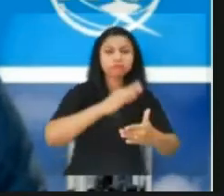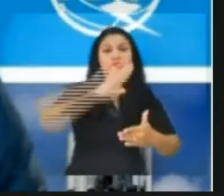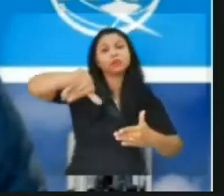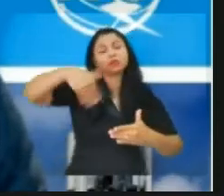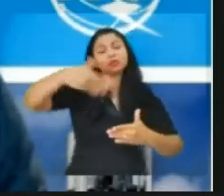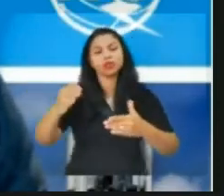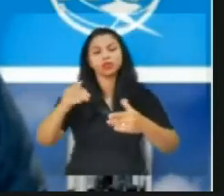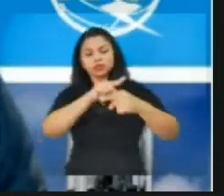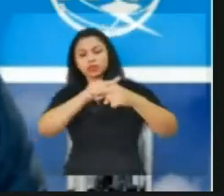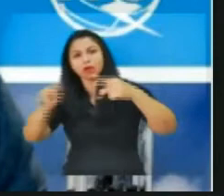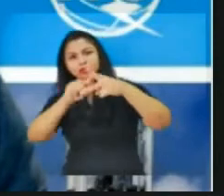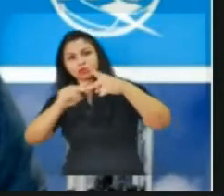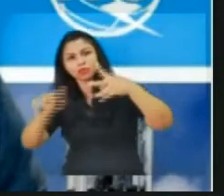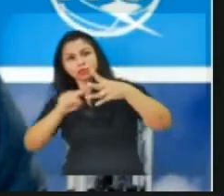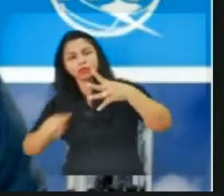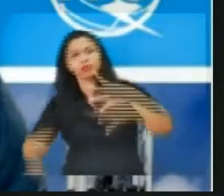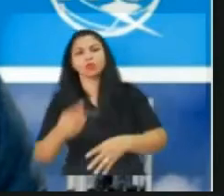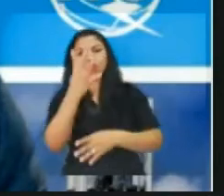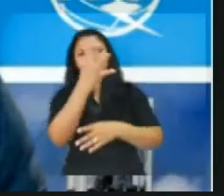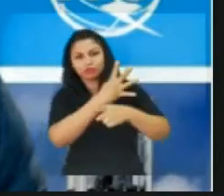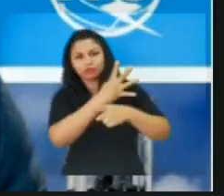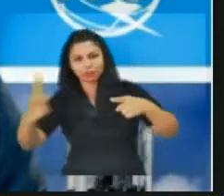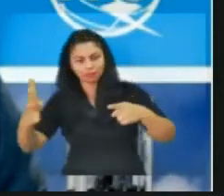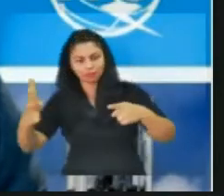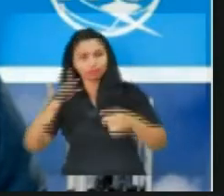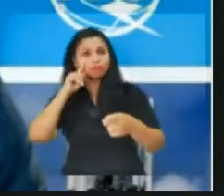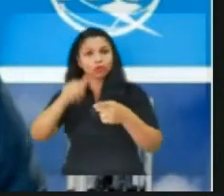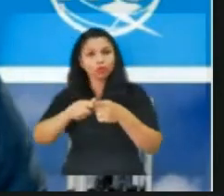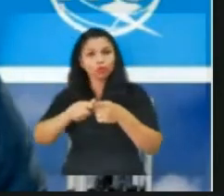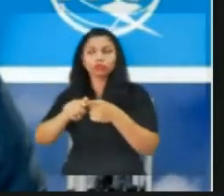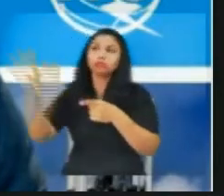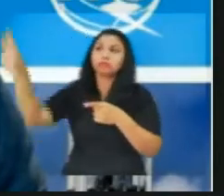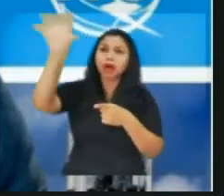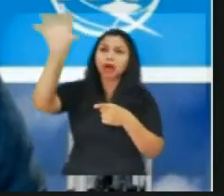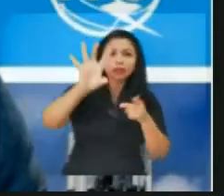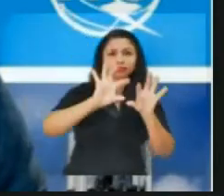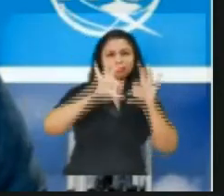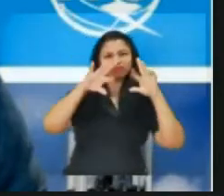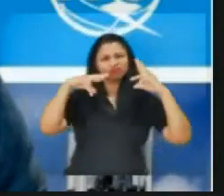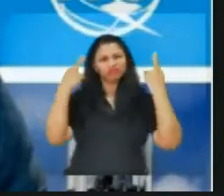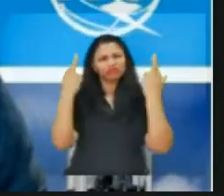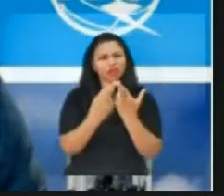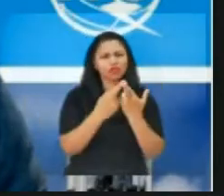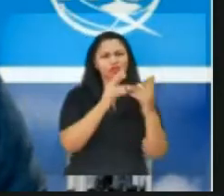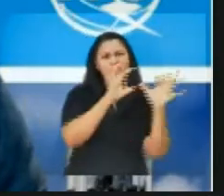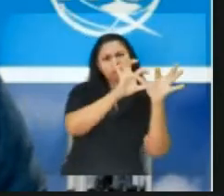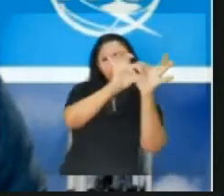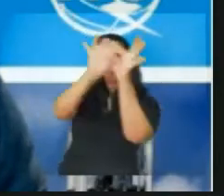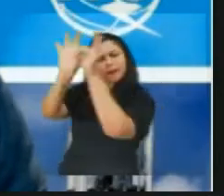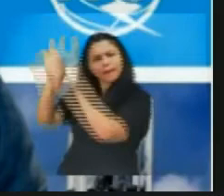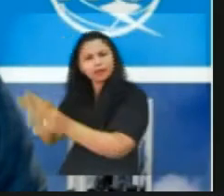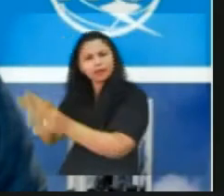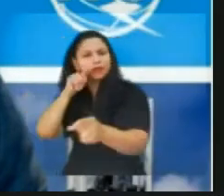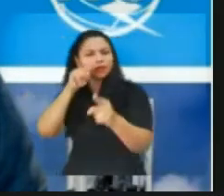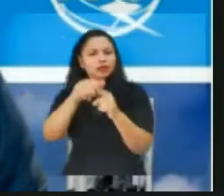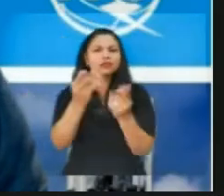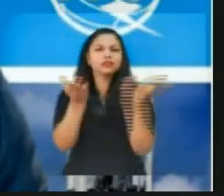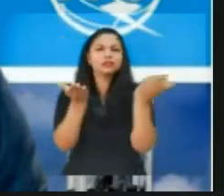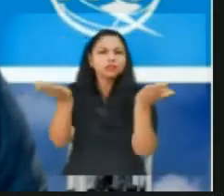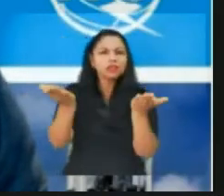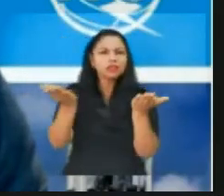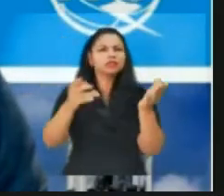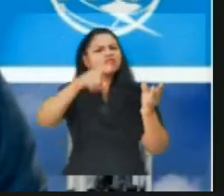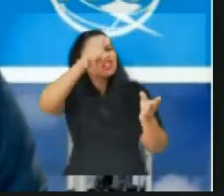have 4 weeks of research where the member states try to find solutions that answer to the needs of all